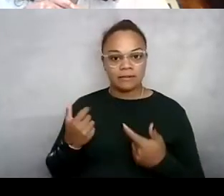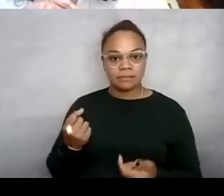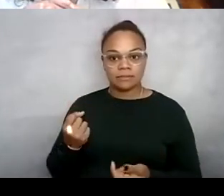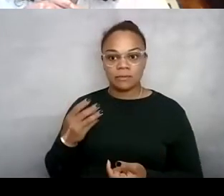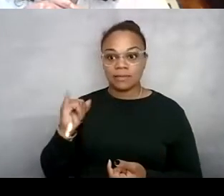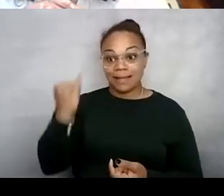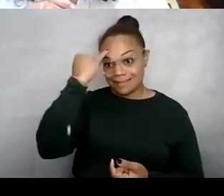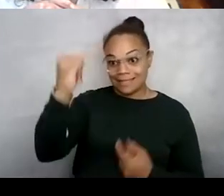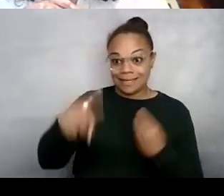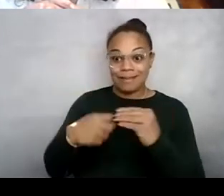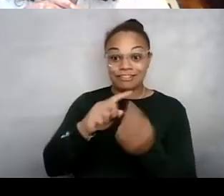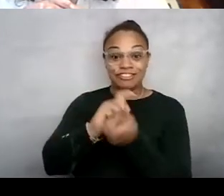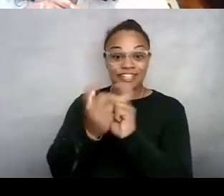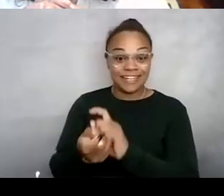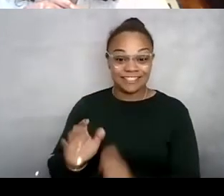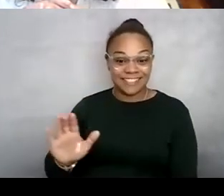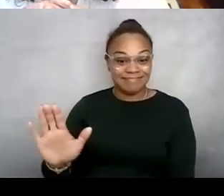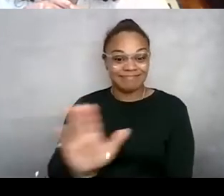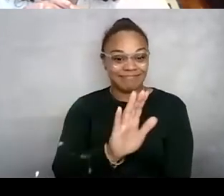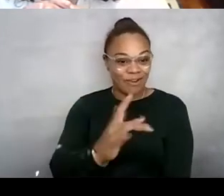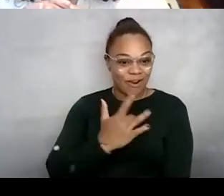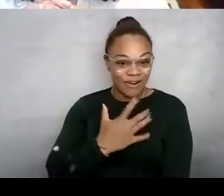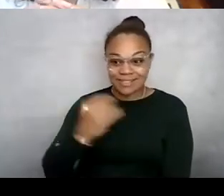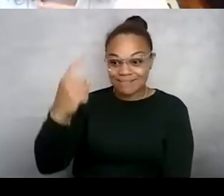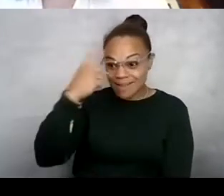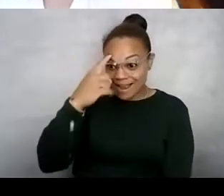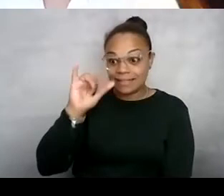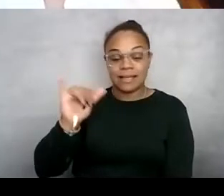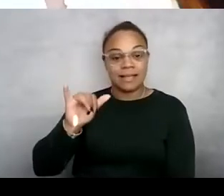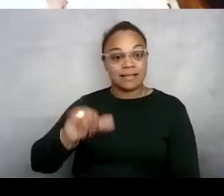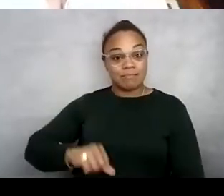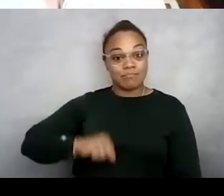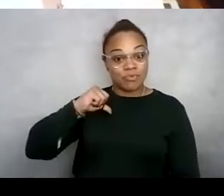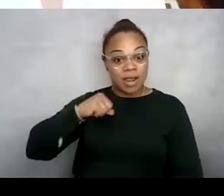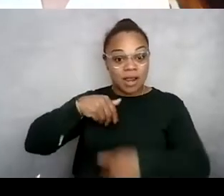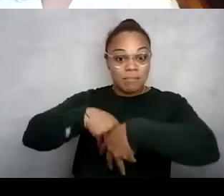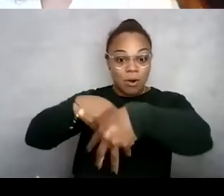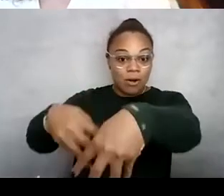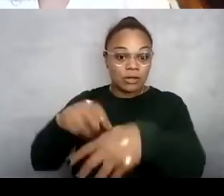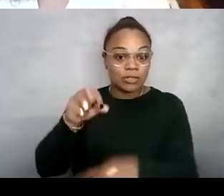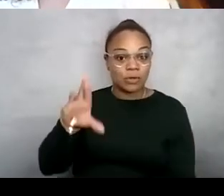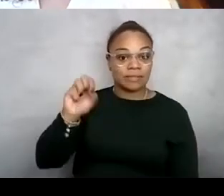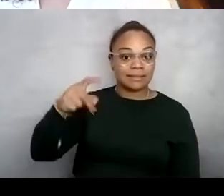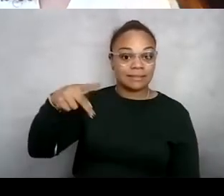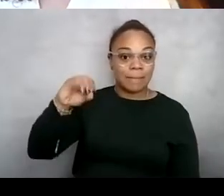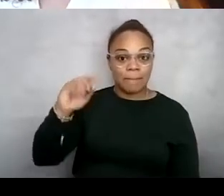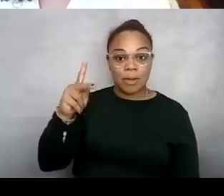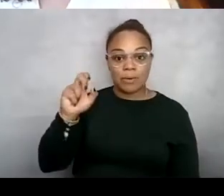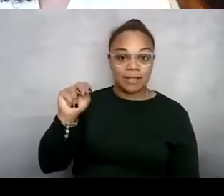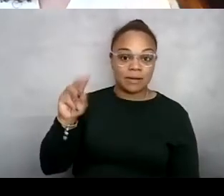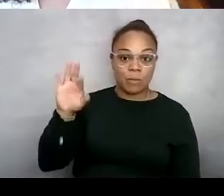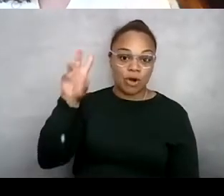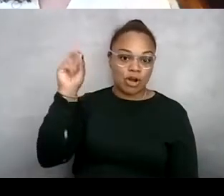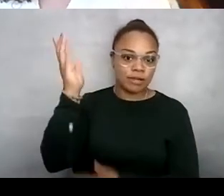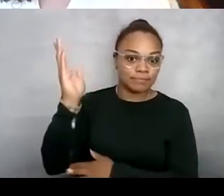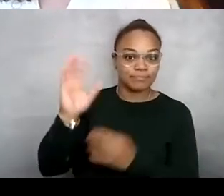the changing of hearts and minds, pride marches, you know, spoken word, you know, and the changing of public policy, registering